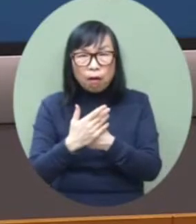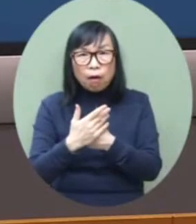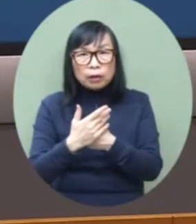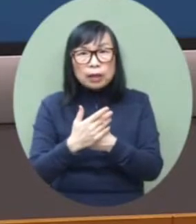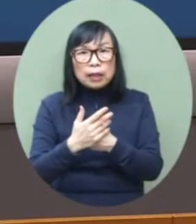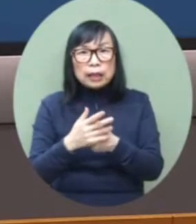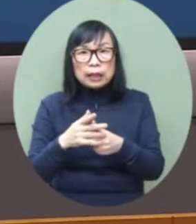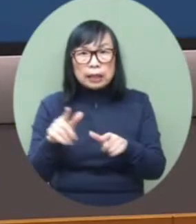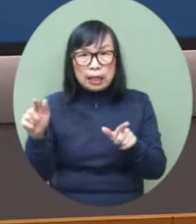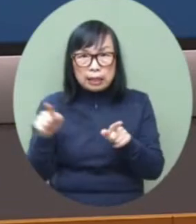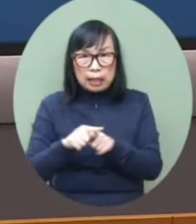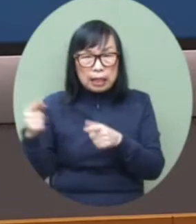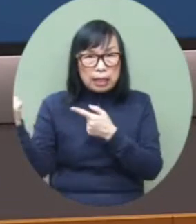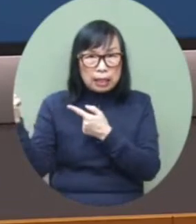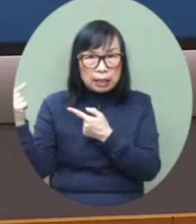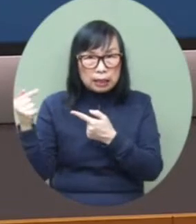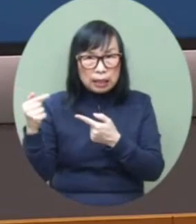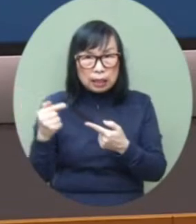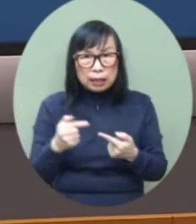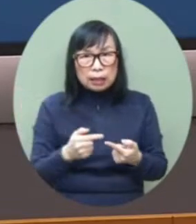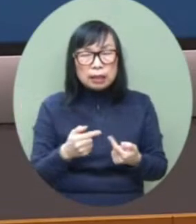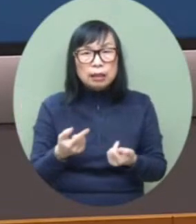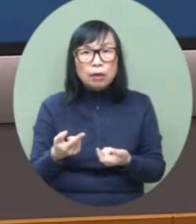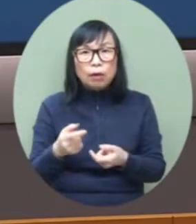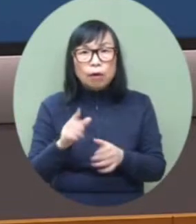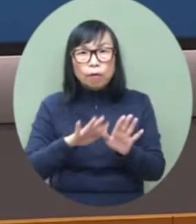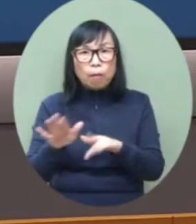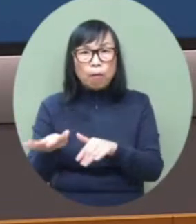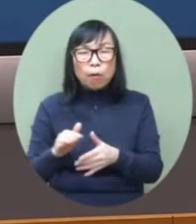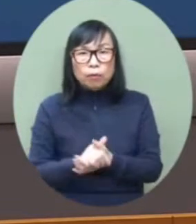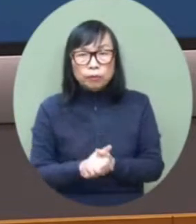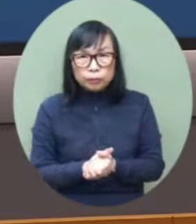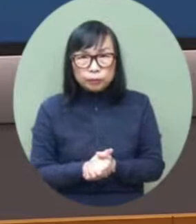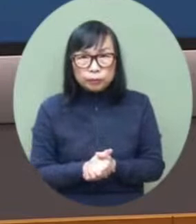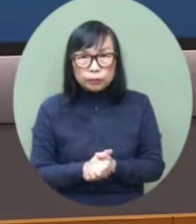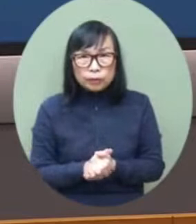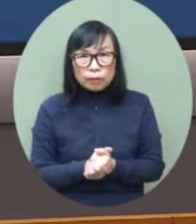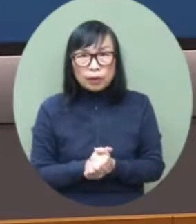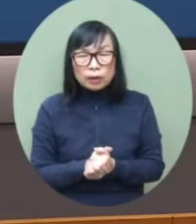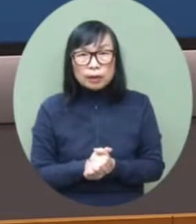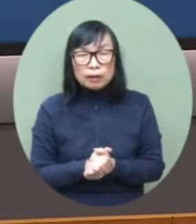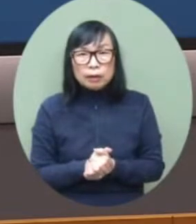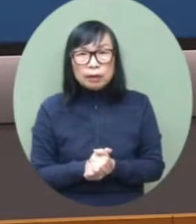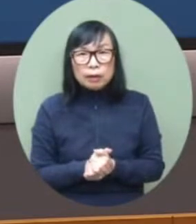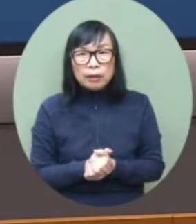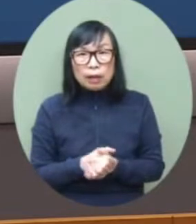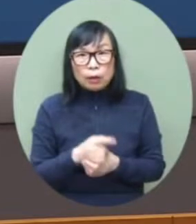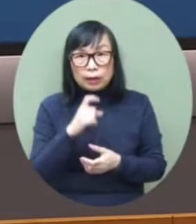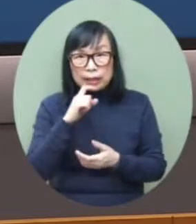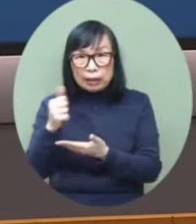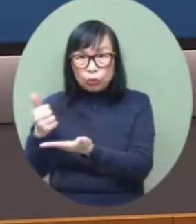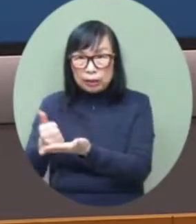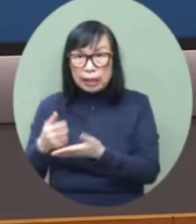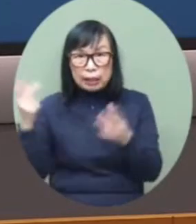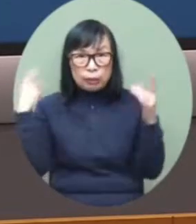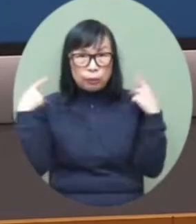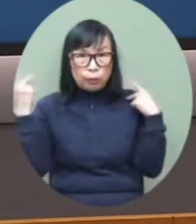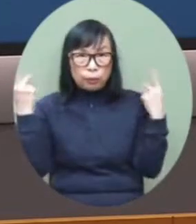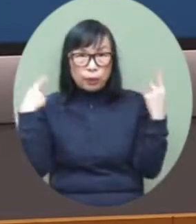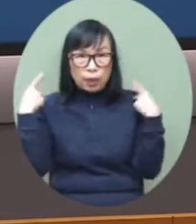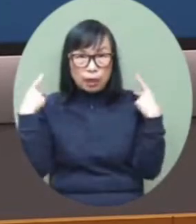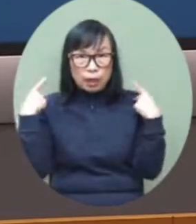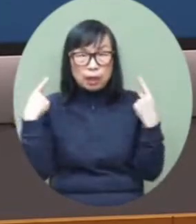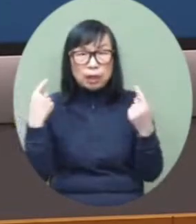overtime allowance, and we will extend the service hours for